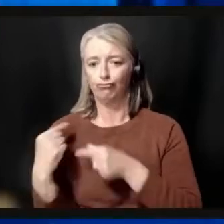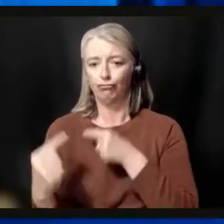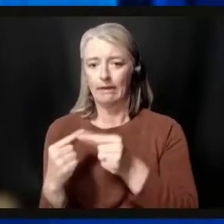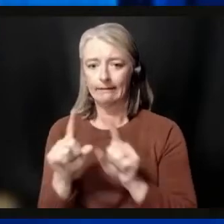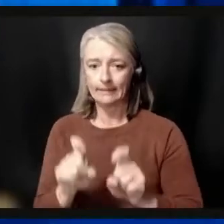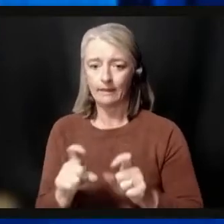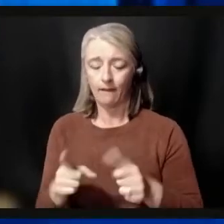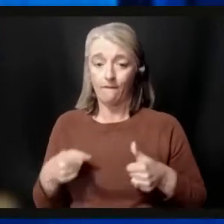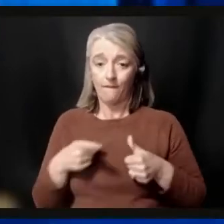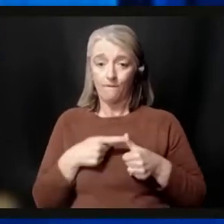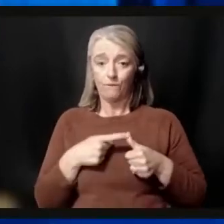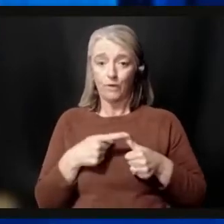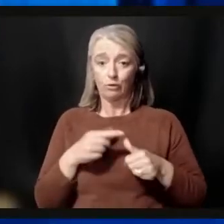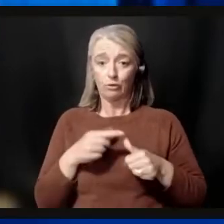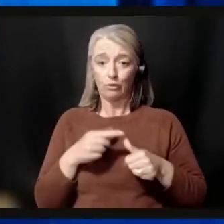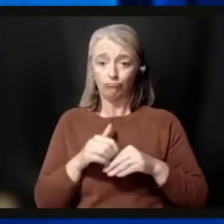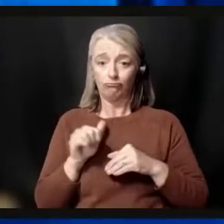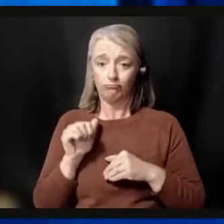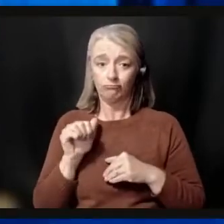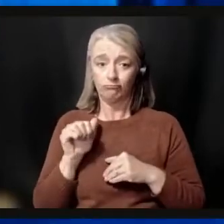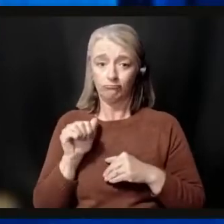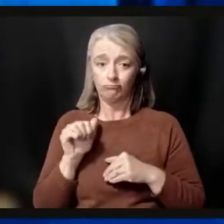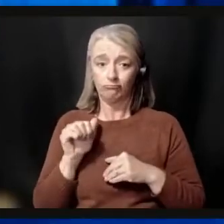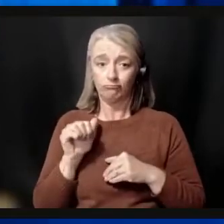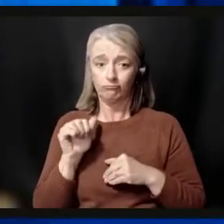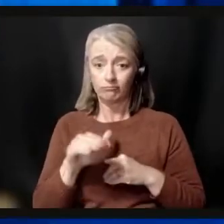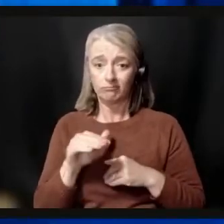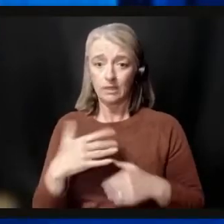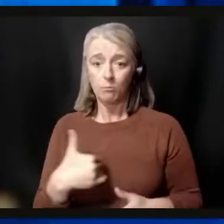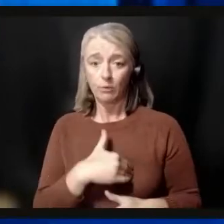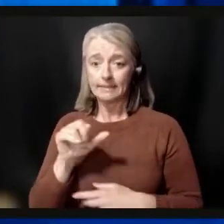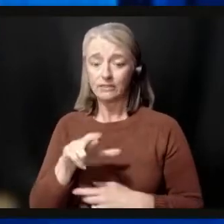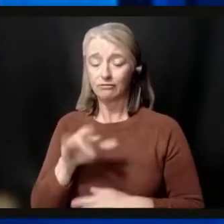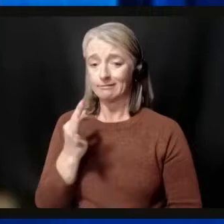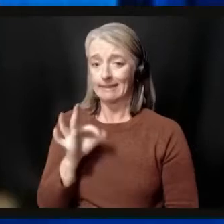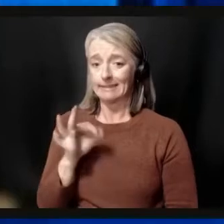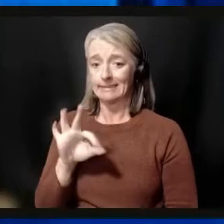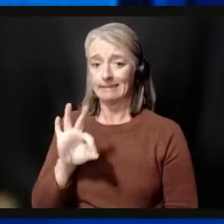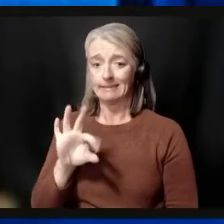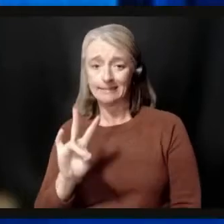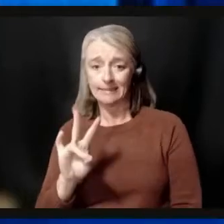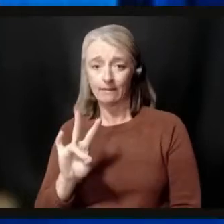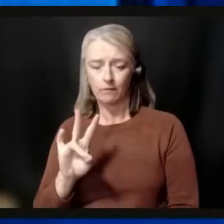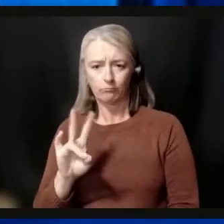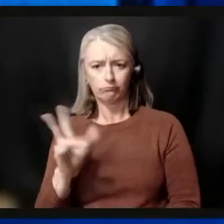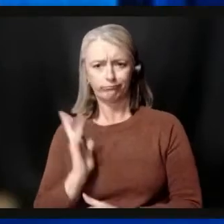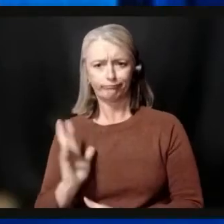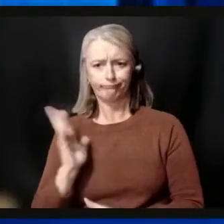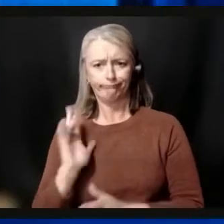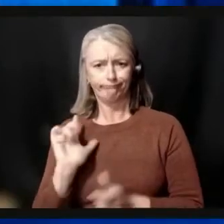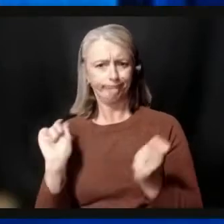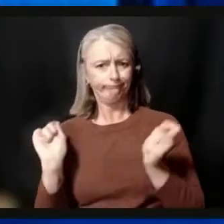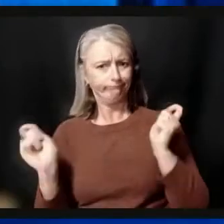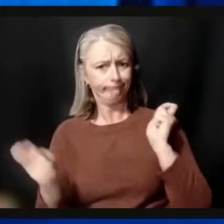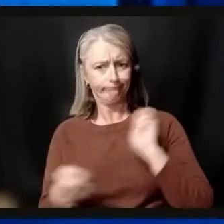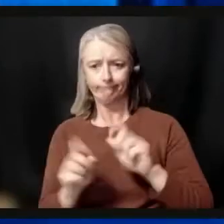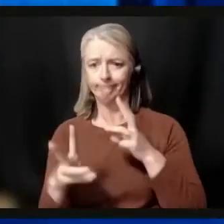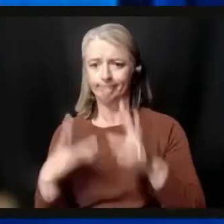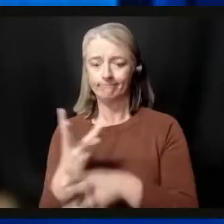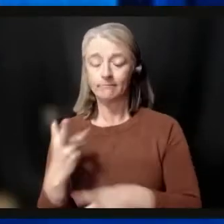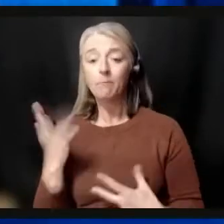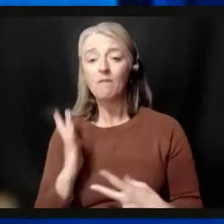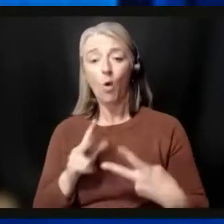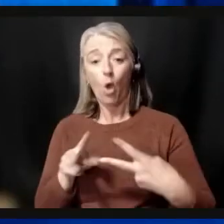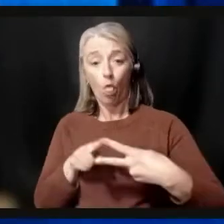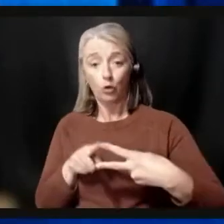sent in for breast cancer here was in 1997. And it was a very different world in genetics because we were only looking for two genes, BRCA1